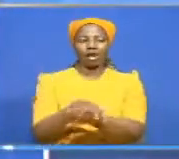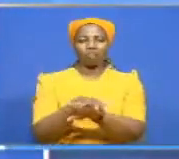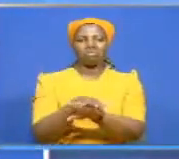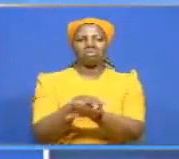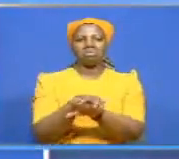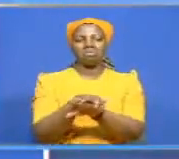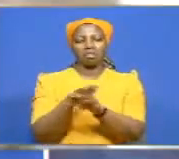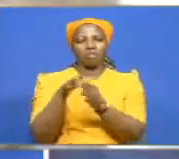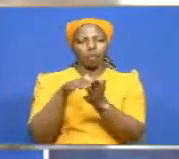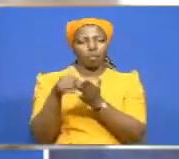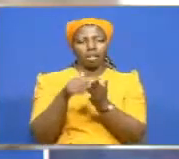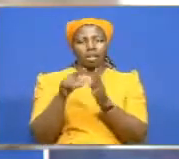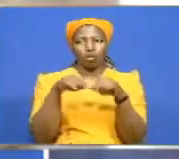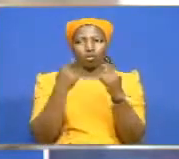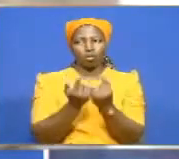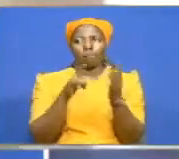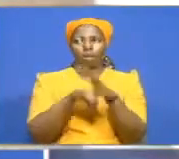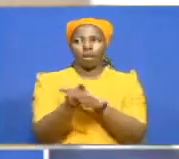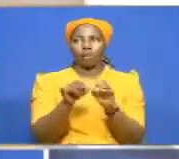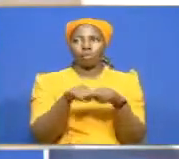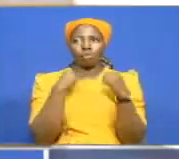the society.